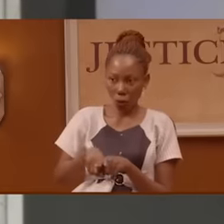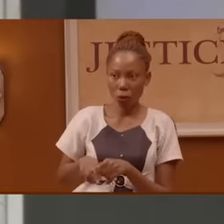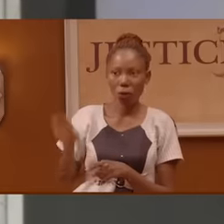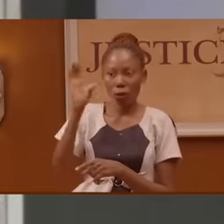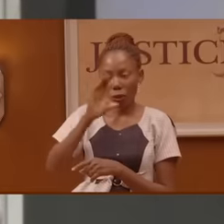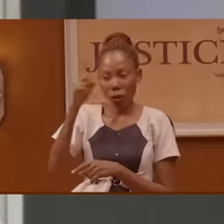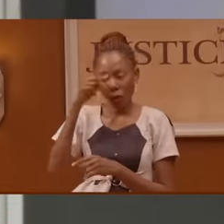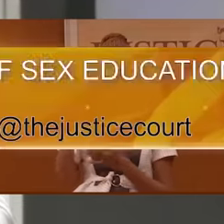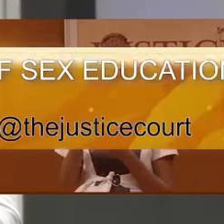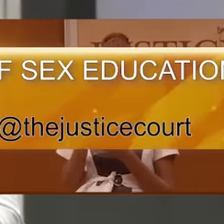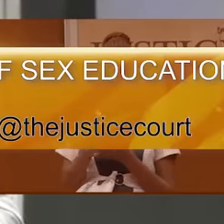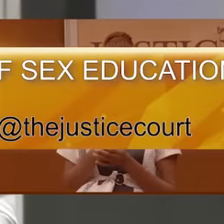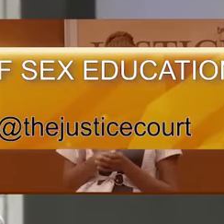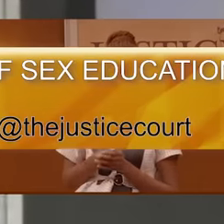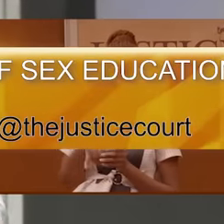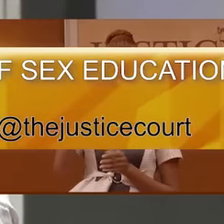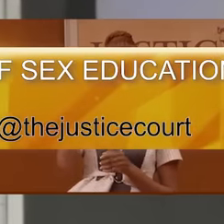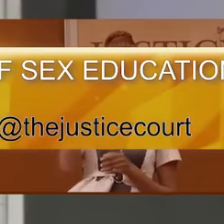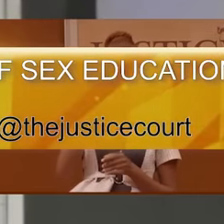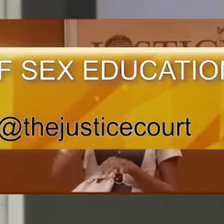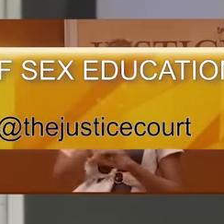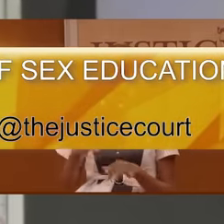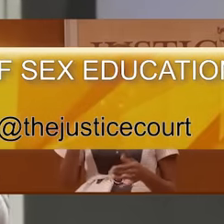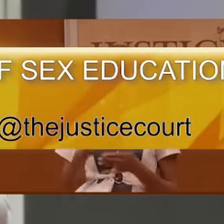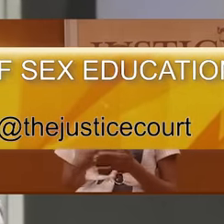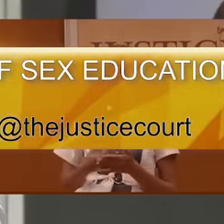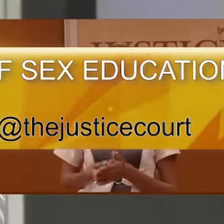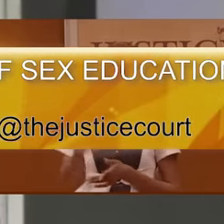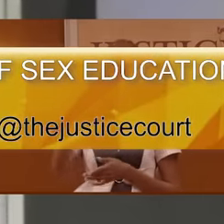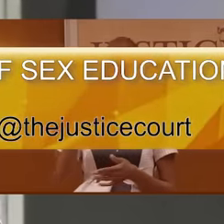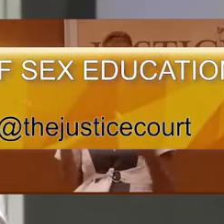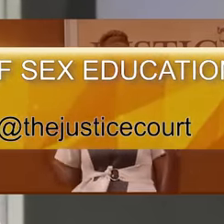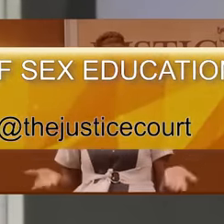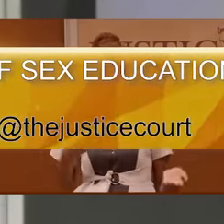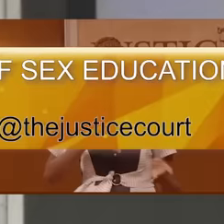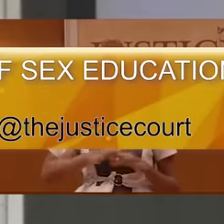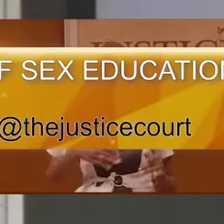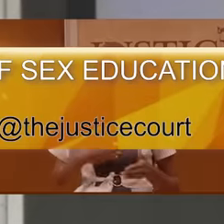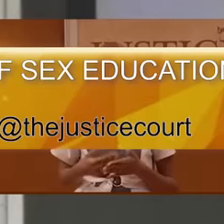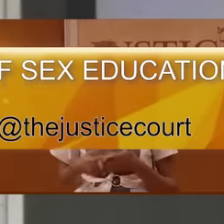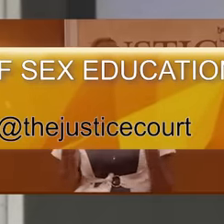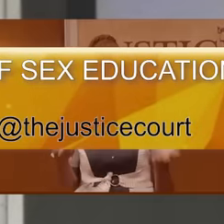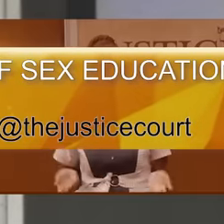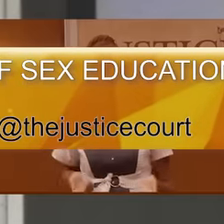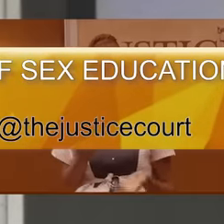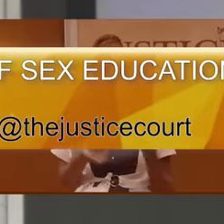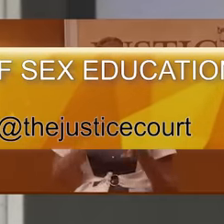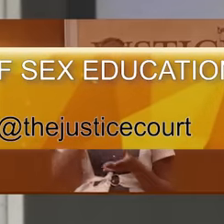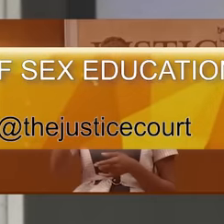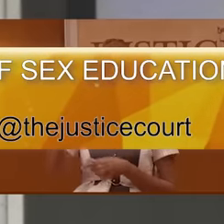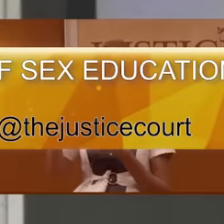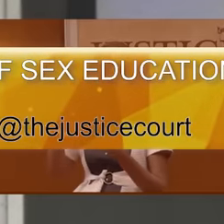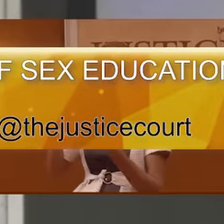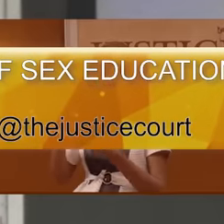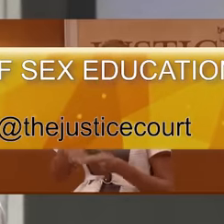for money. He said, he doesn't have money. He doesn't even have money. I said, me, I don't have money. It's okay. I should go to Lagos and start